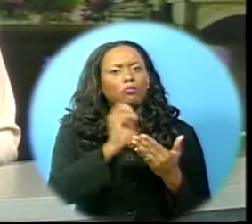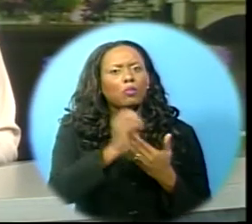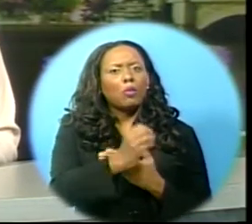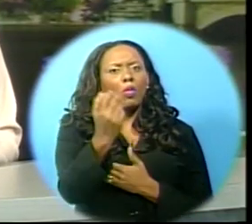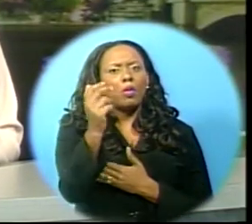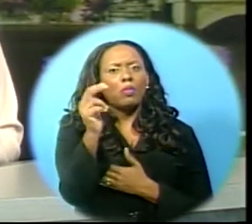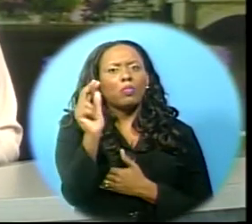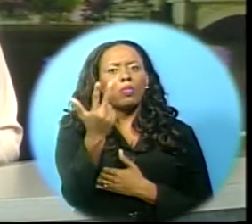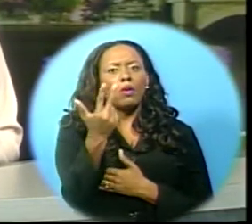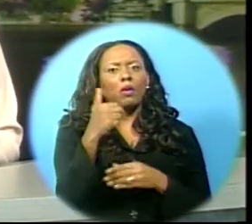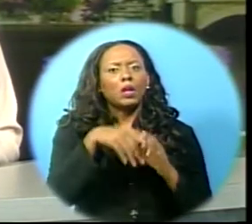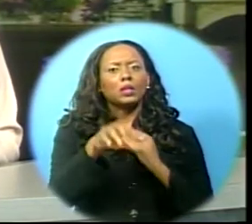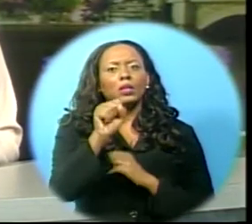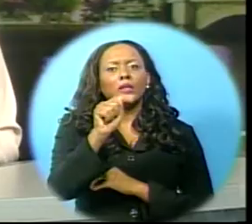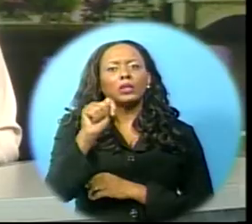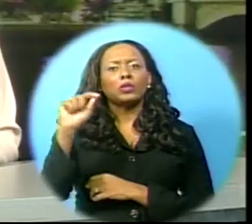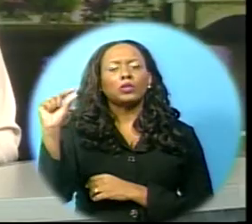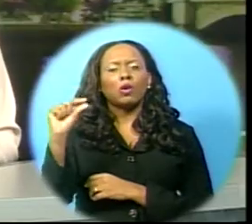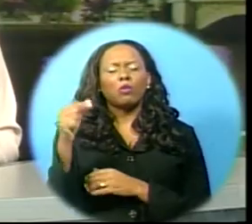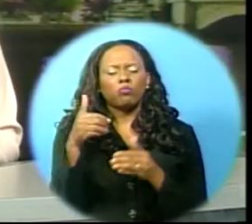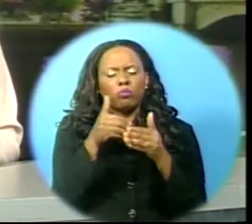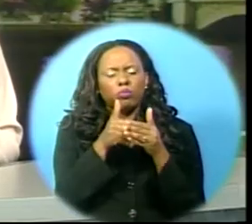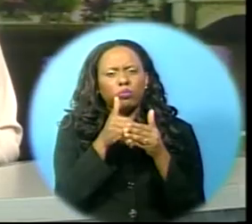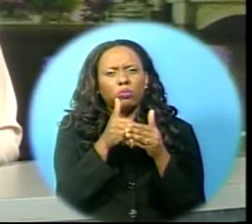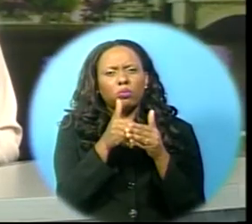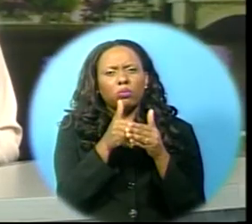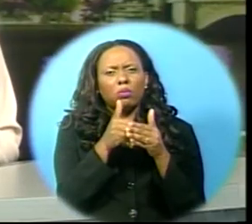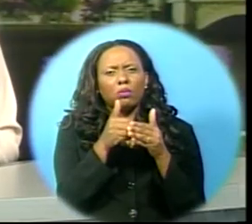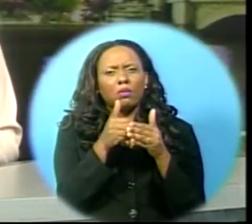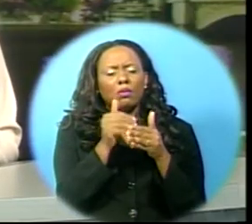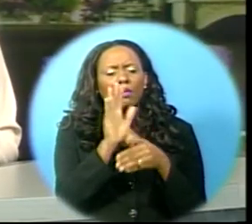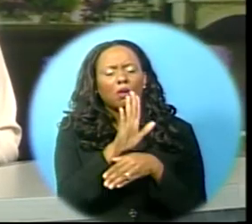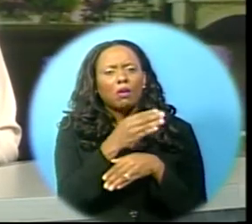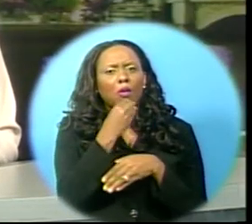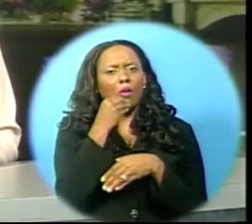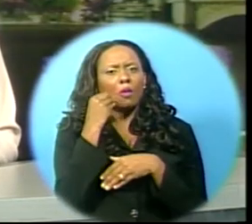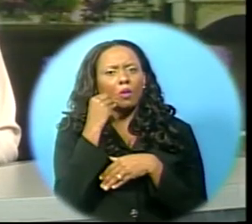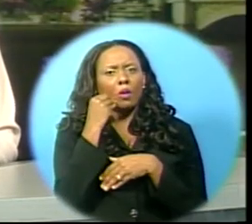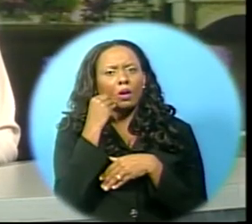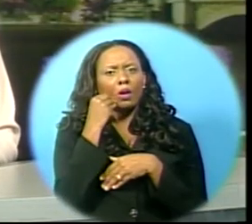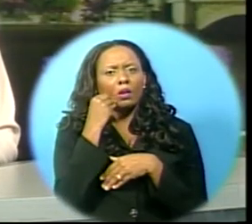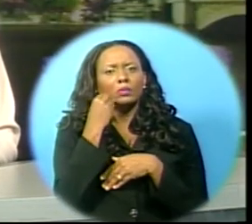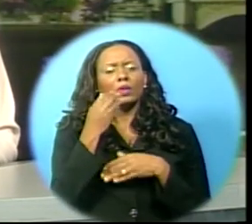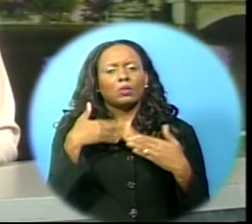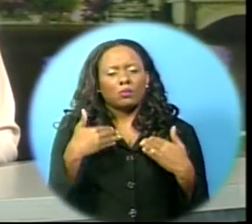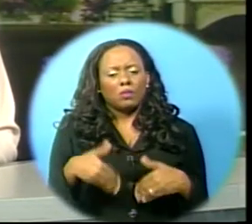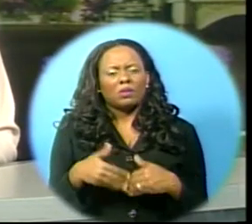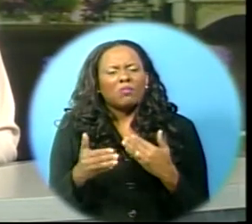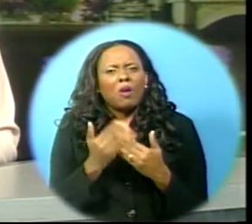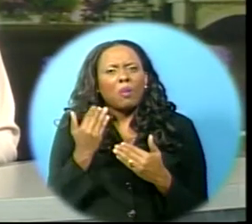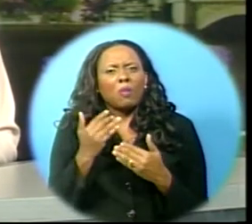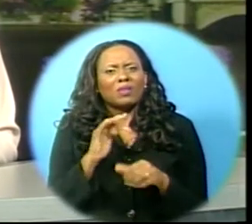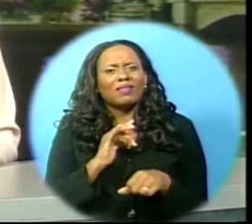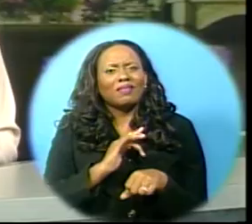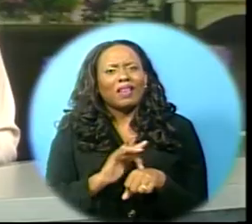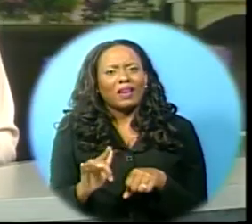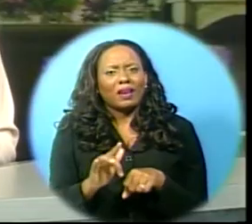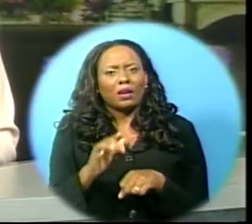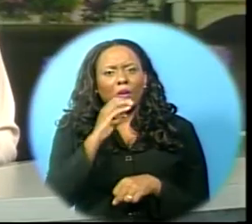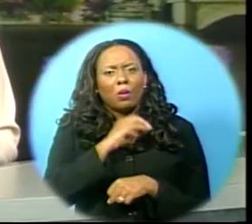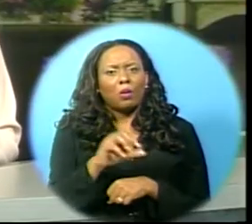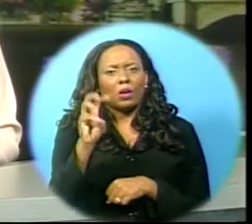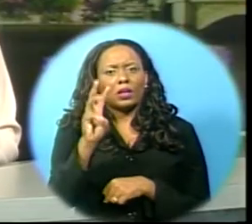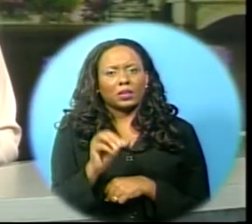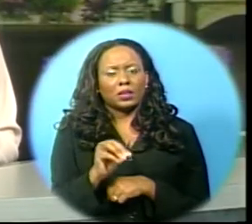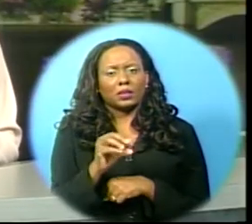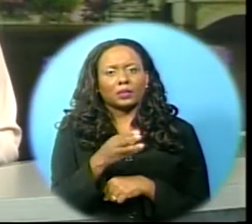St. George, a stone's throw away from her home. The partially naked body of the 60-year-old was discovered by personnel of the Barbados Fire